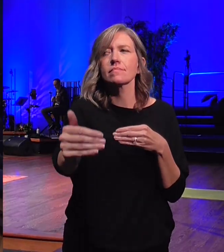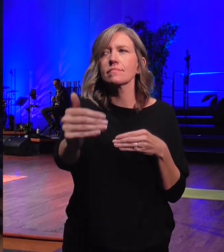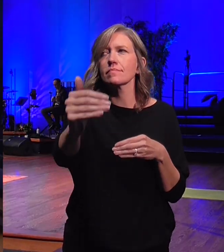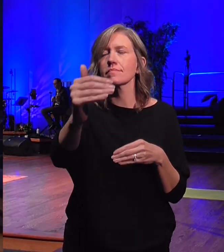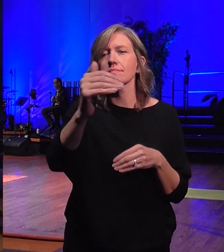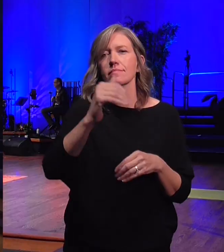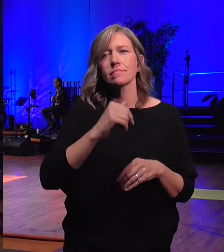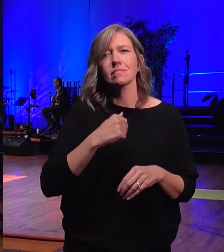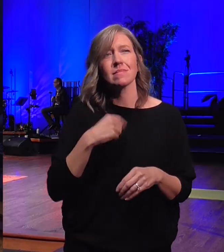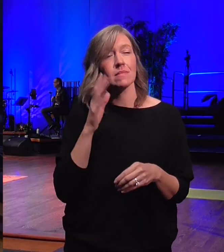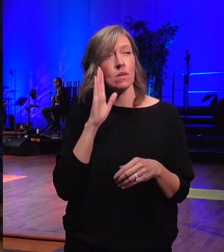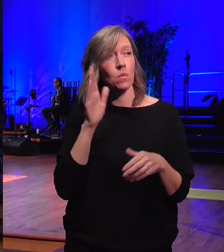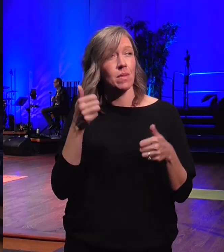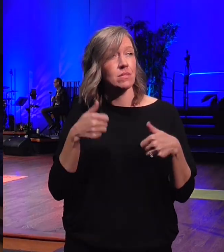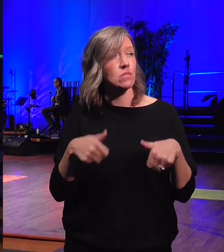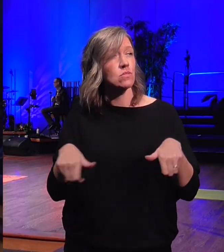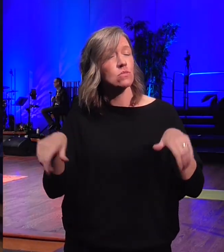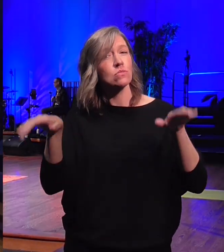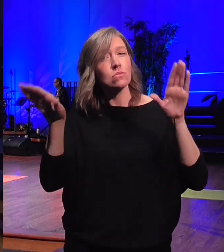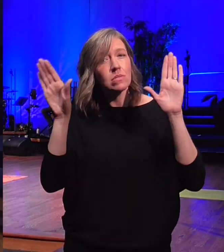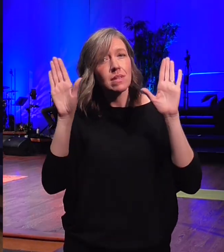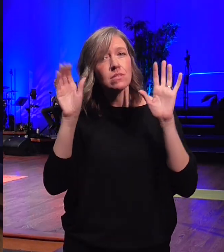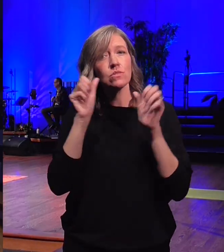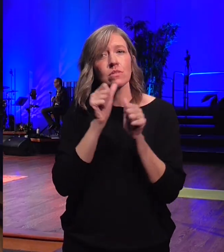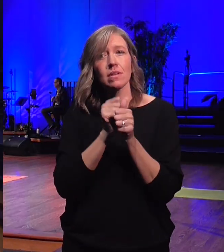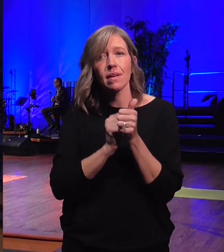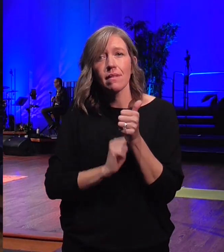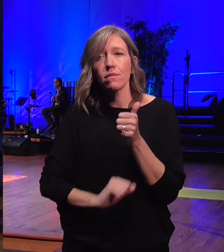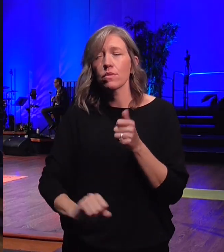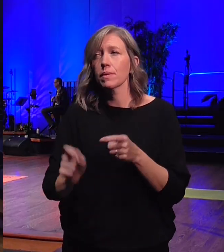will surrender every